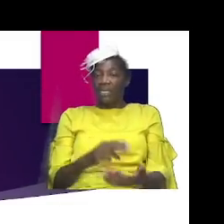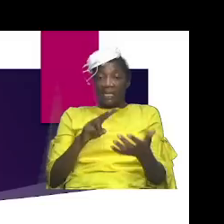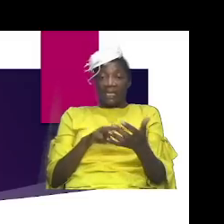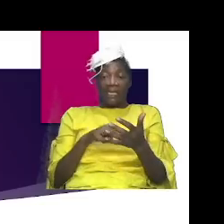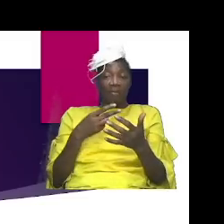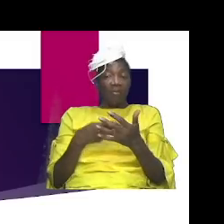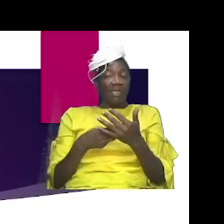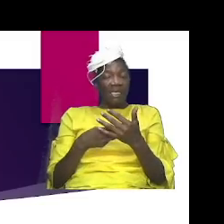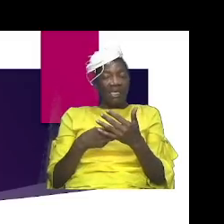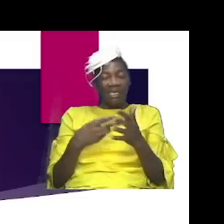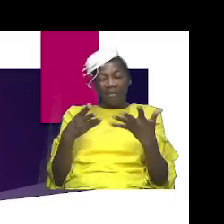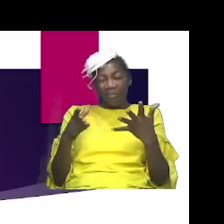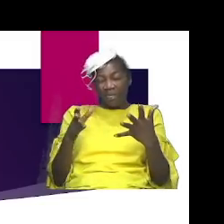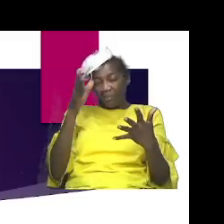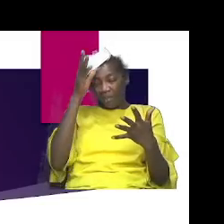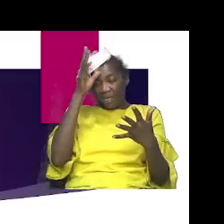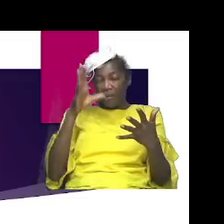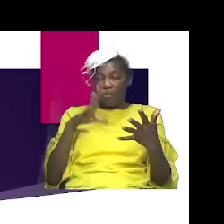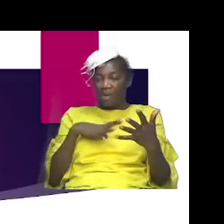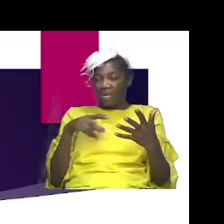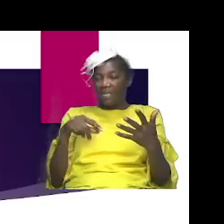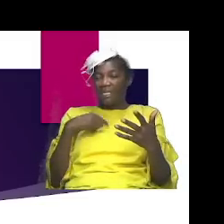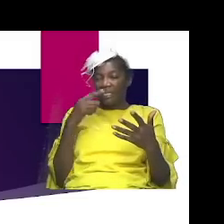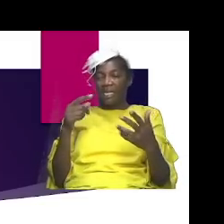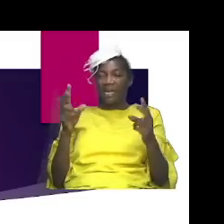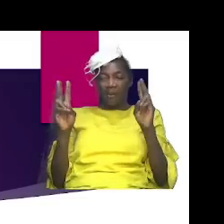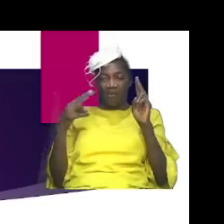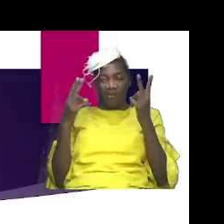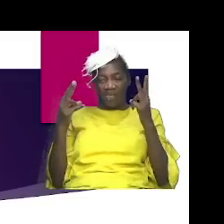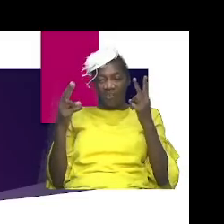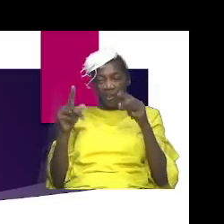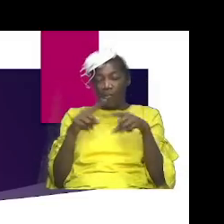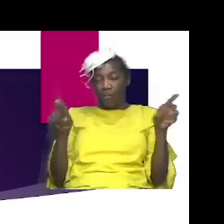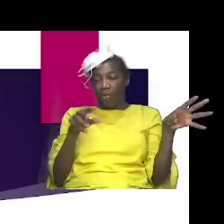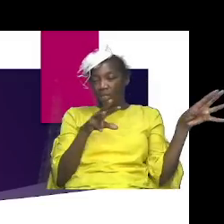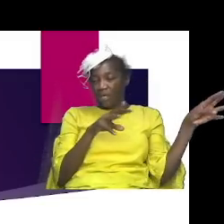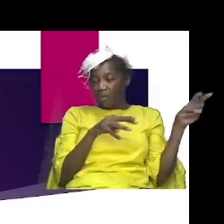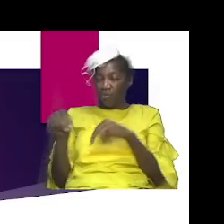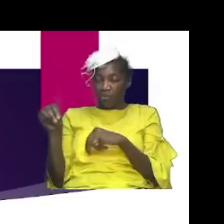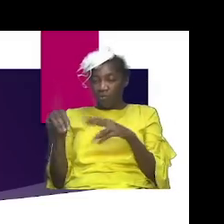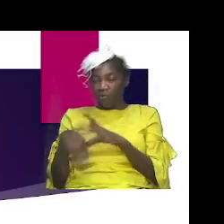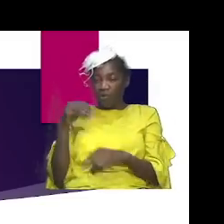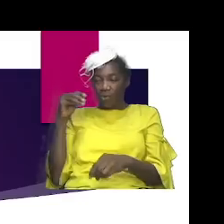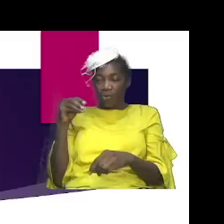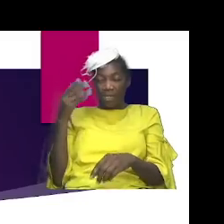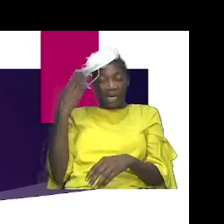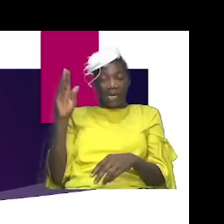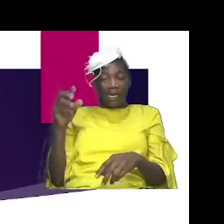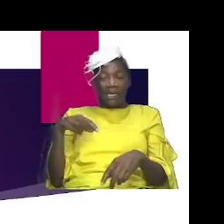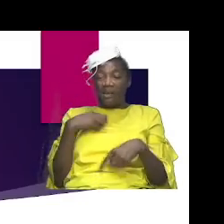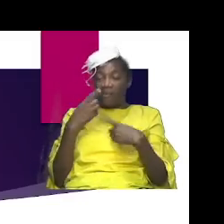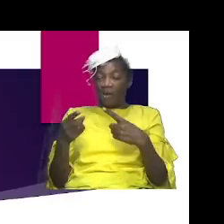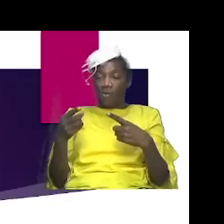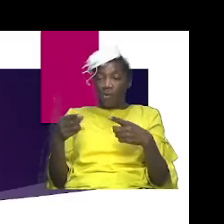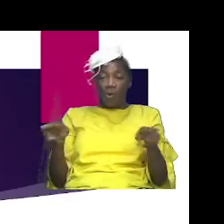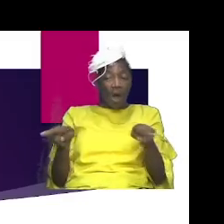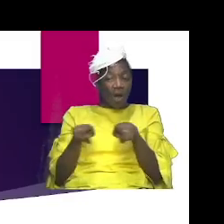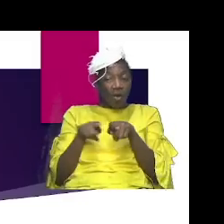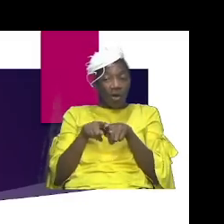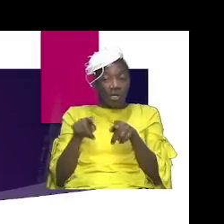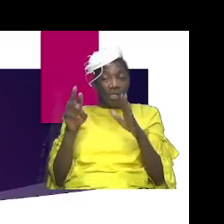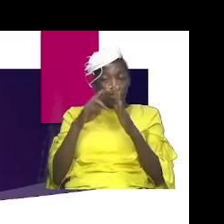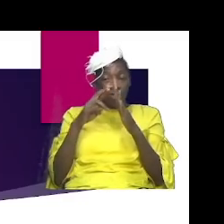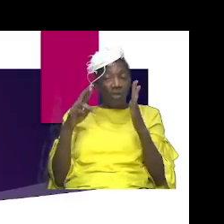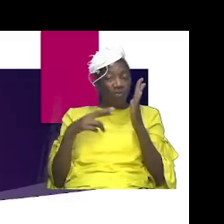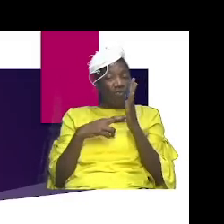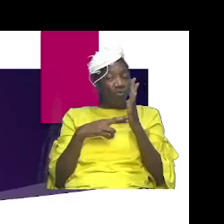a man might claim to be victorious and then he gets disqualified because he didn't go according to the rules. And I